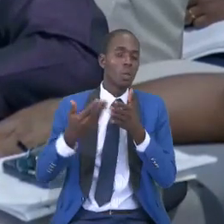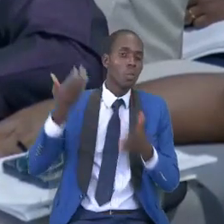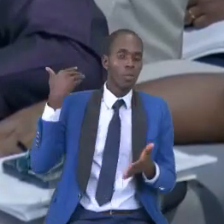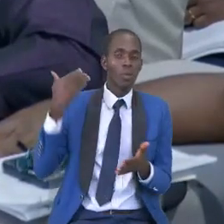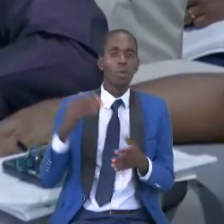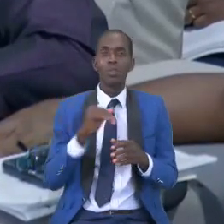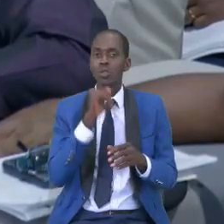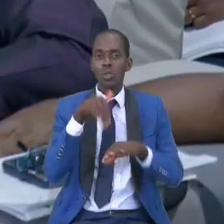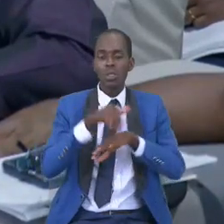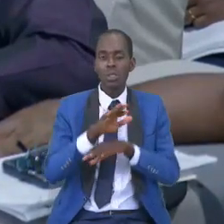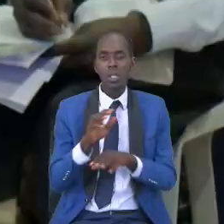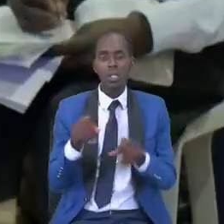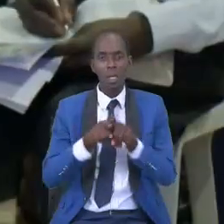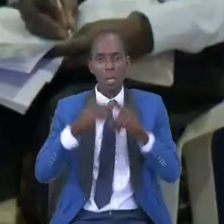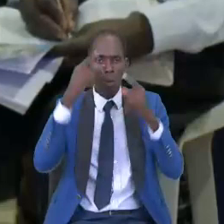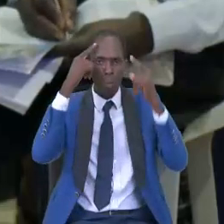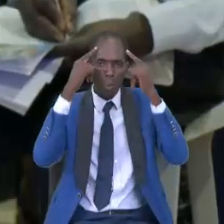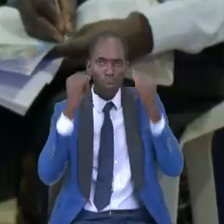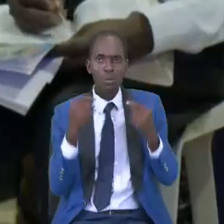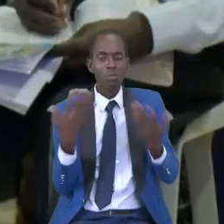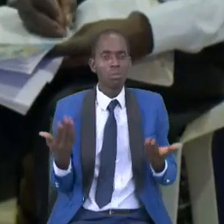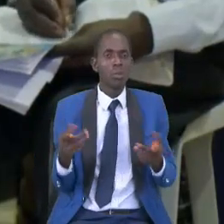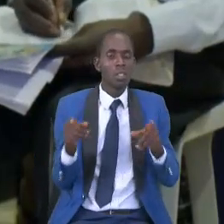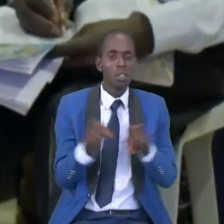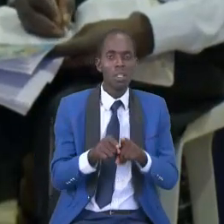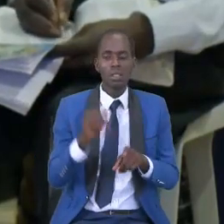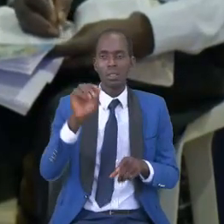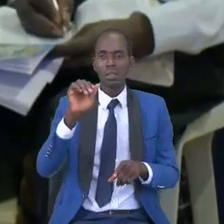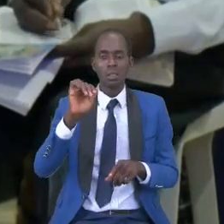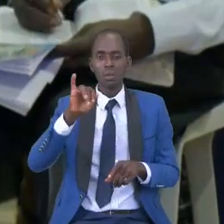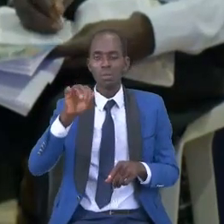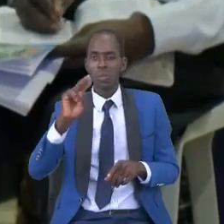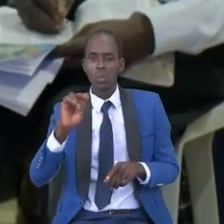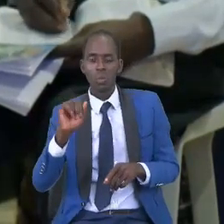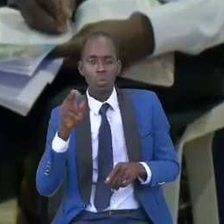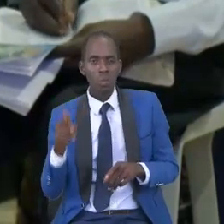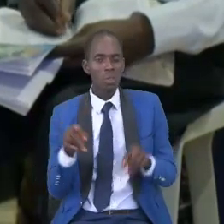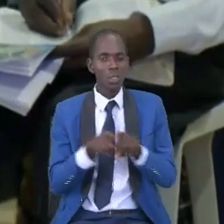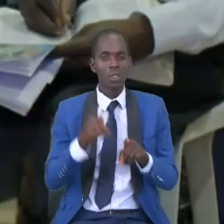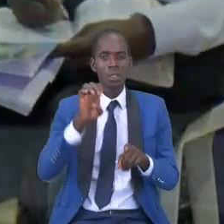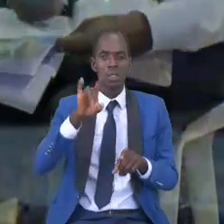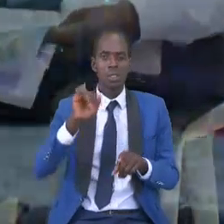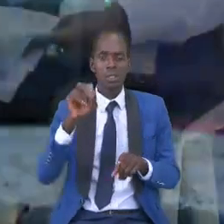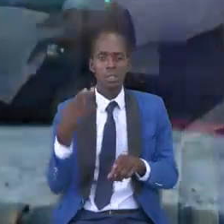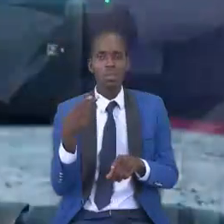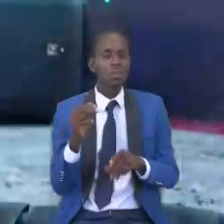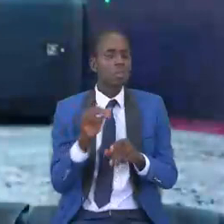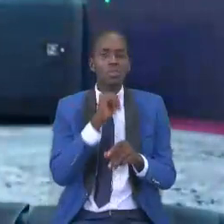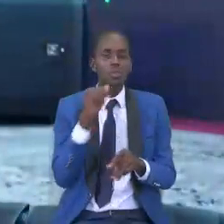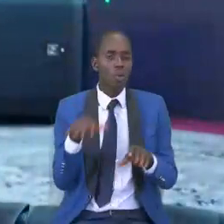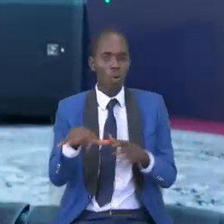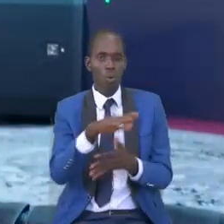have sent them back, but he did not. But he pointed out Jonah. He could have sent an angel. What you are doing